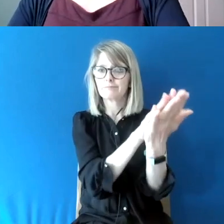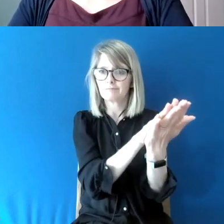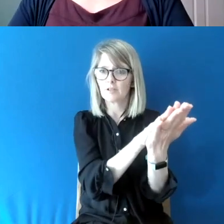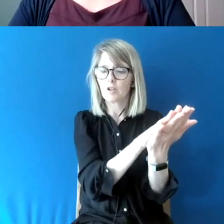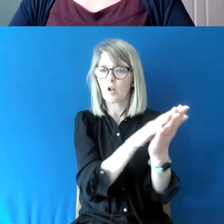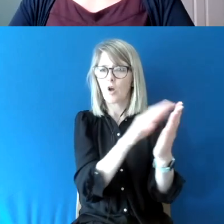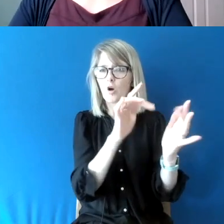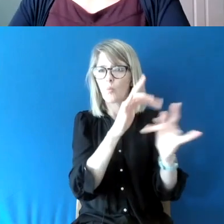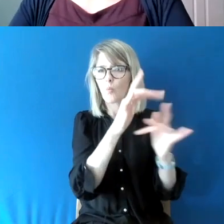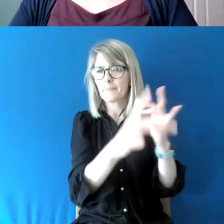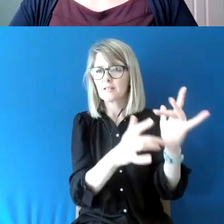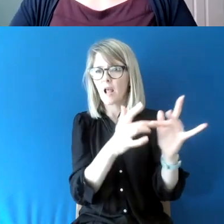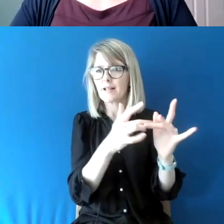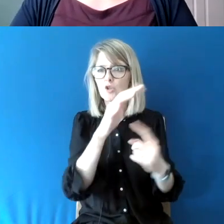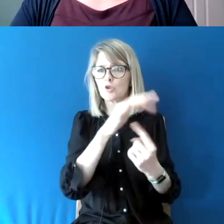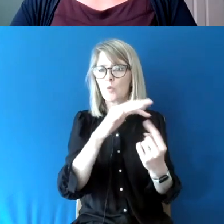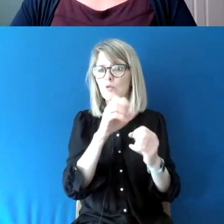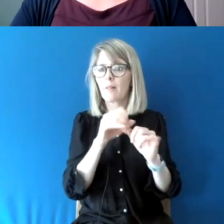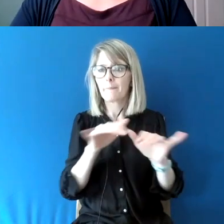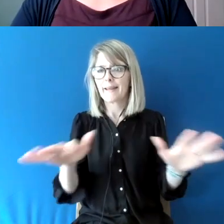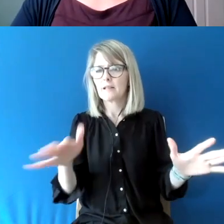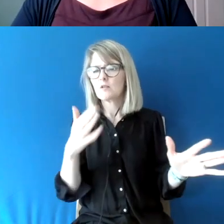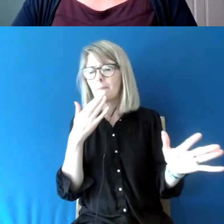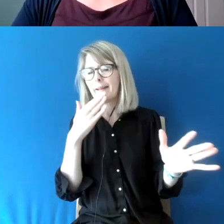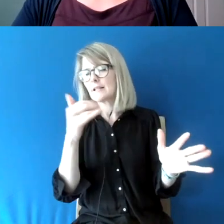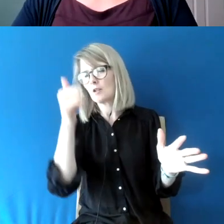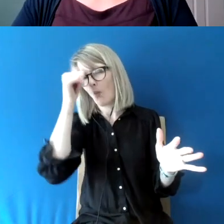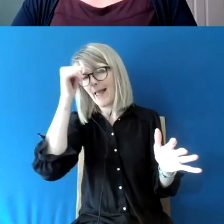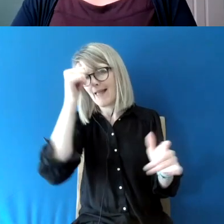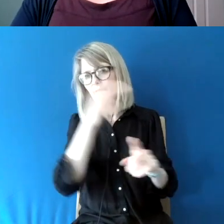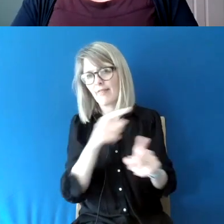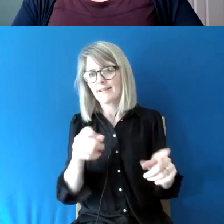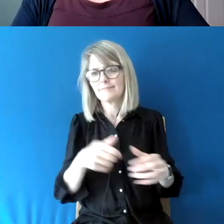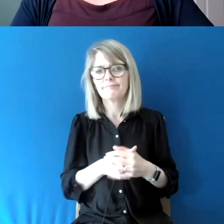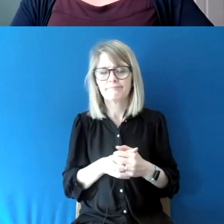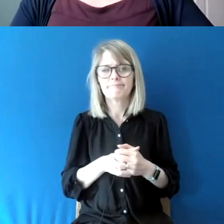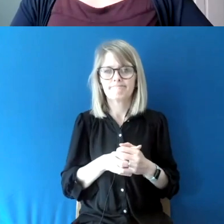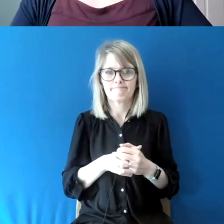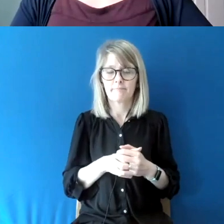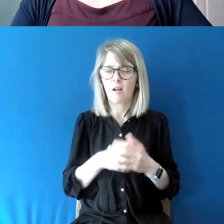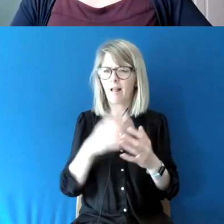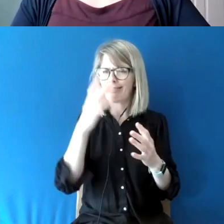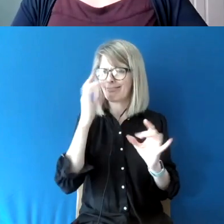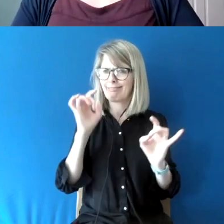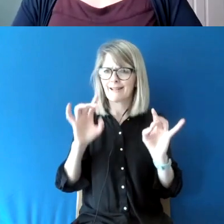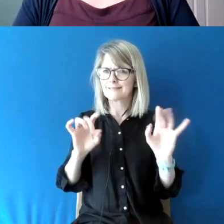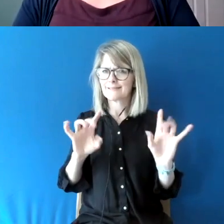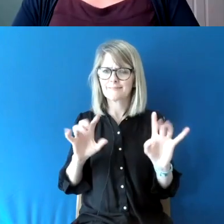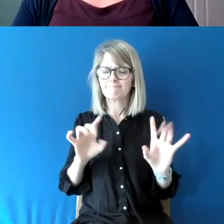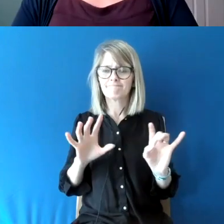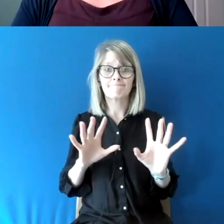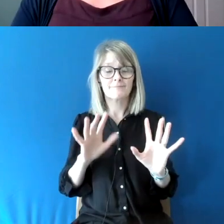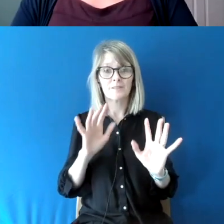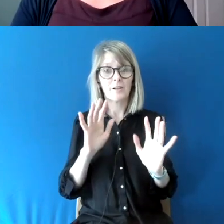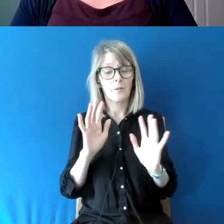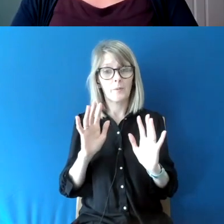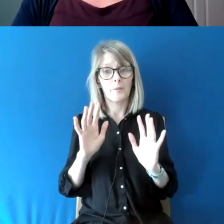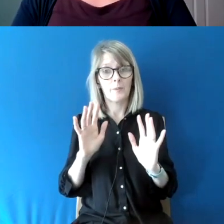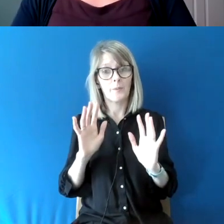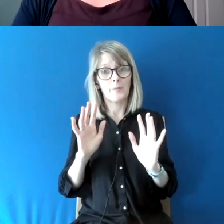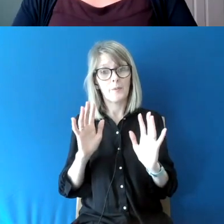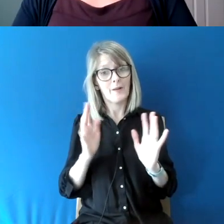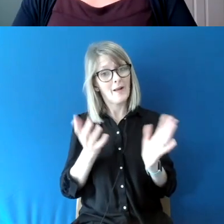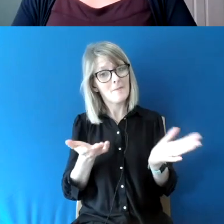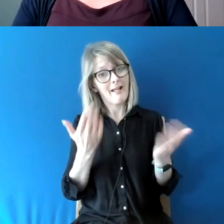and on social media, so just be aware of that as well. But I think that's all I've got to say. So